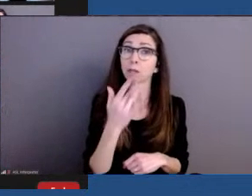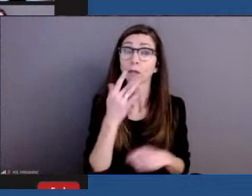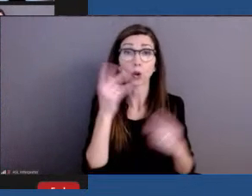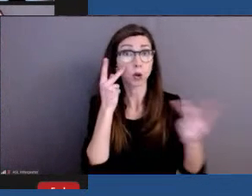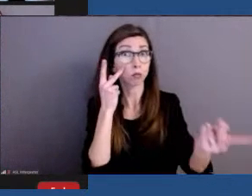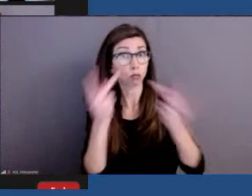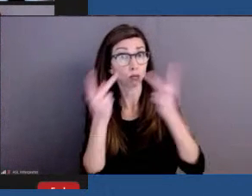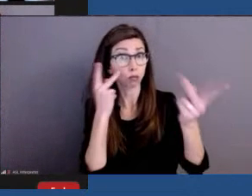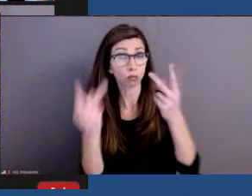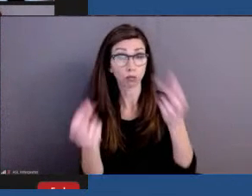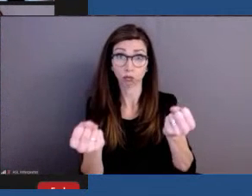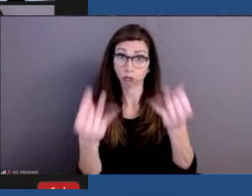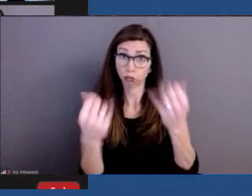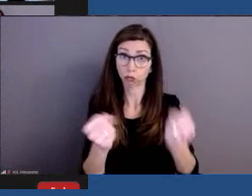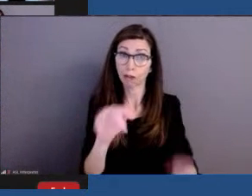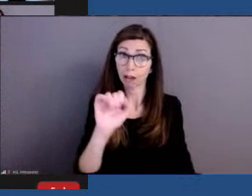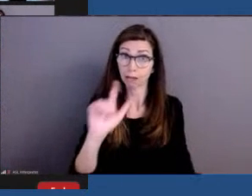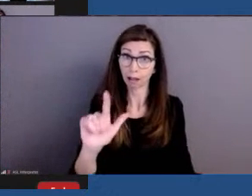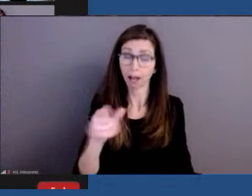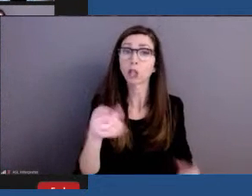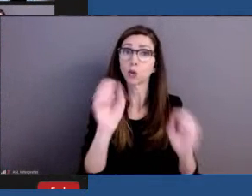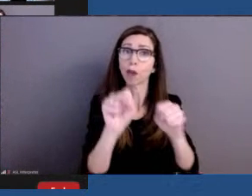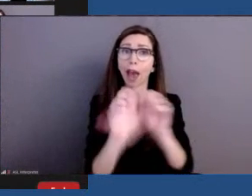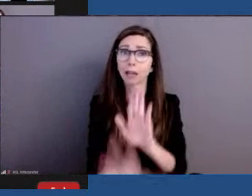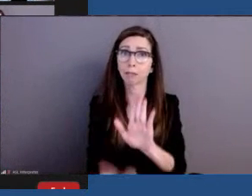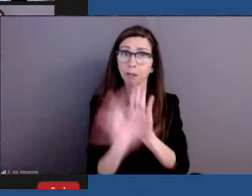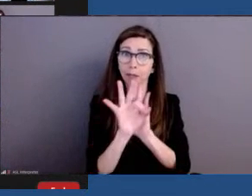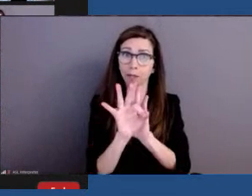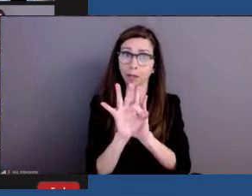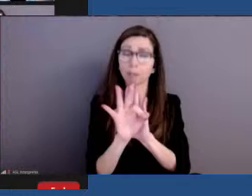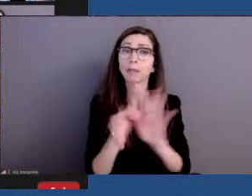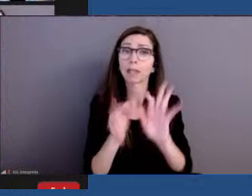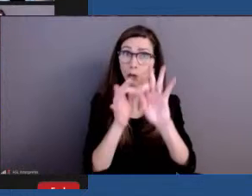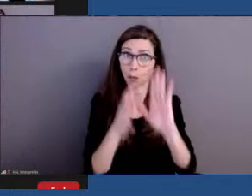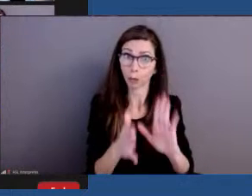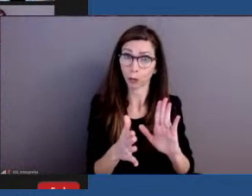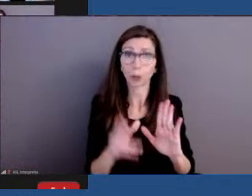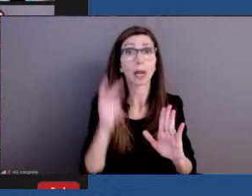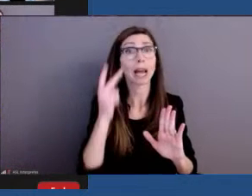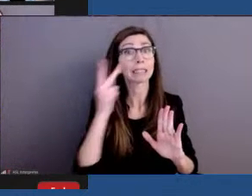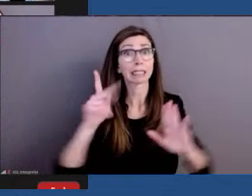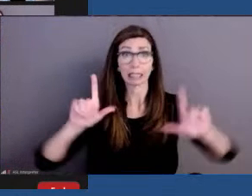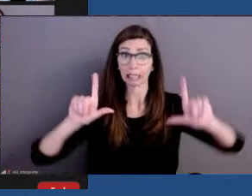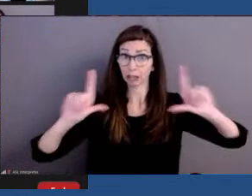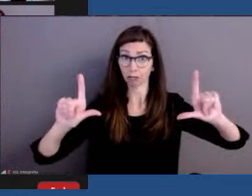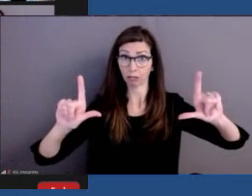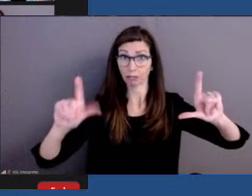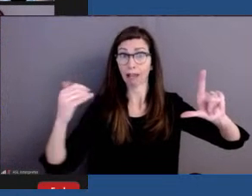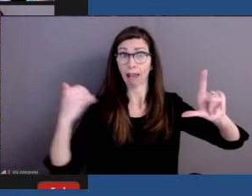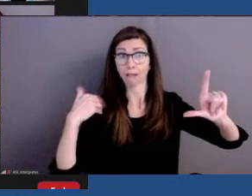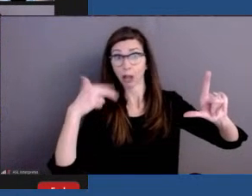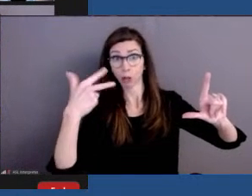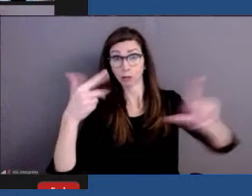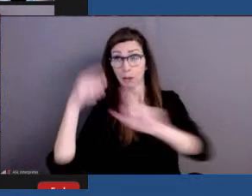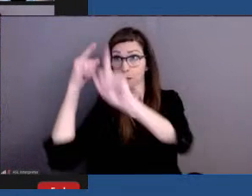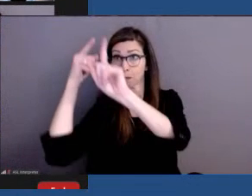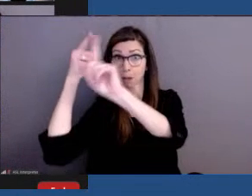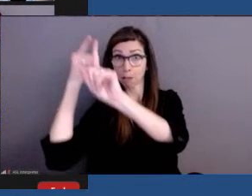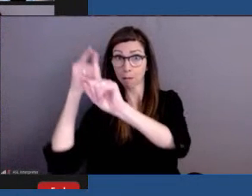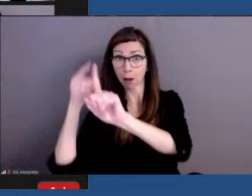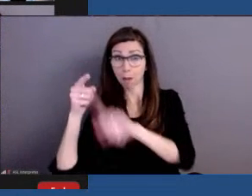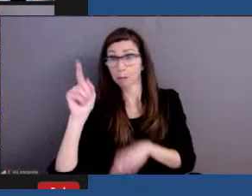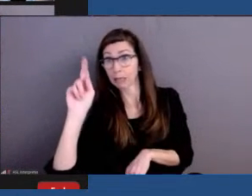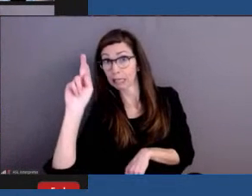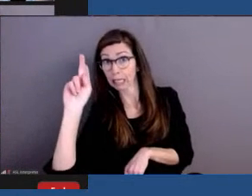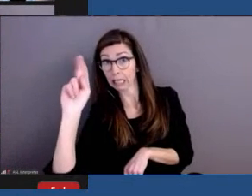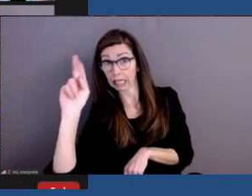can pin the interpreter by clicking on the three dots in the upper right corner of the interpreter's video